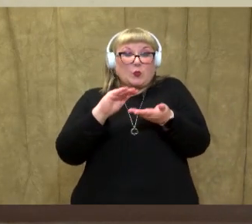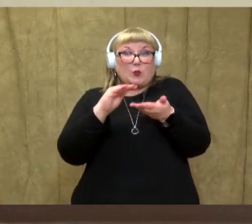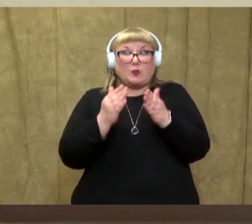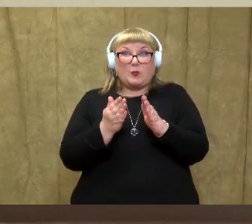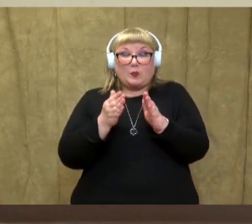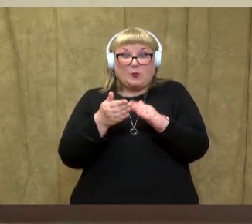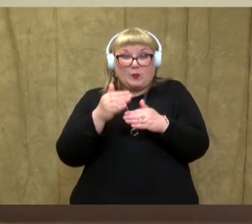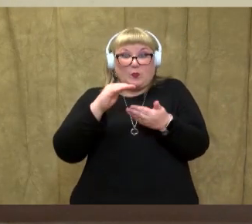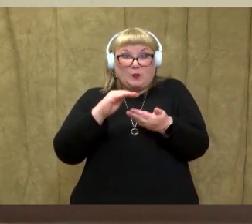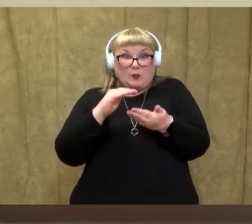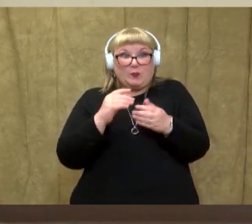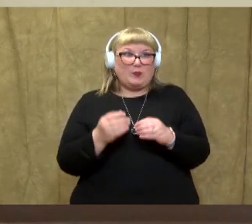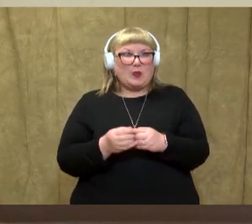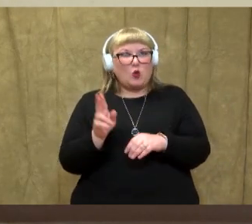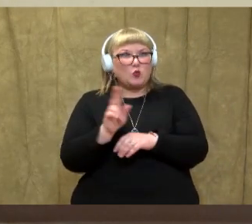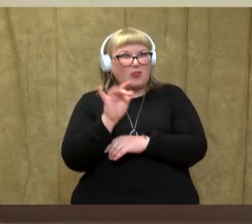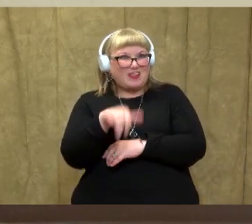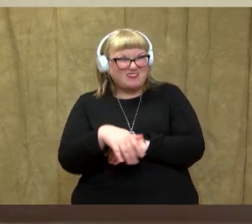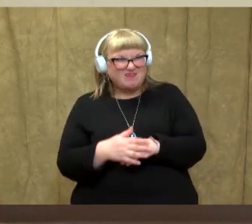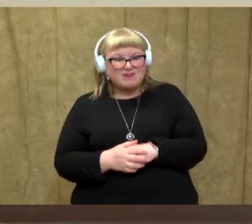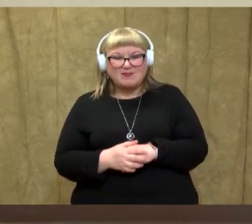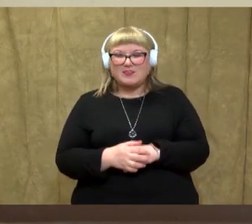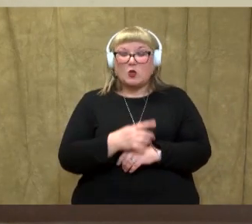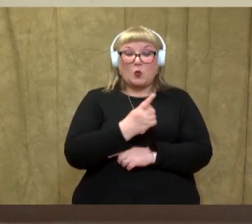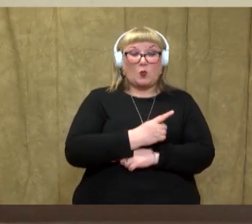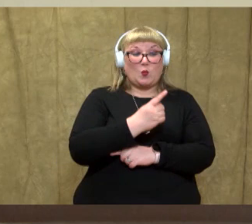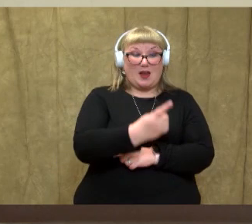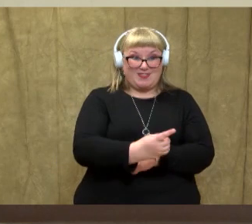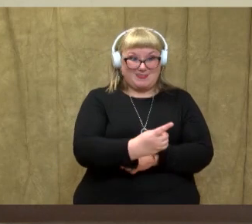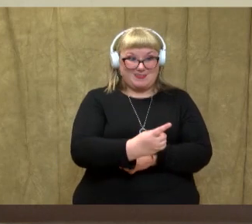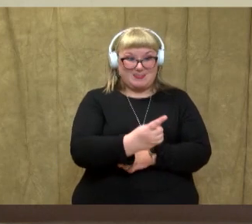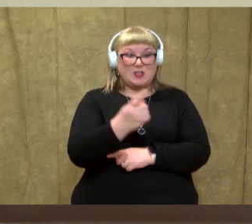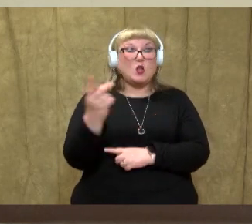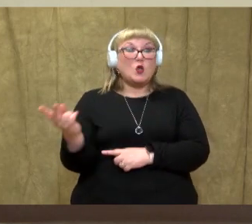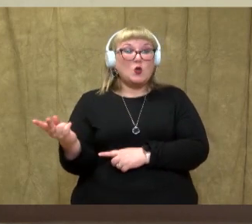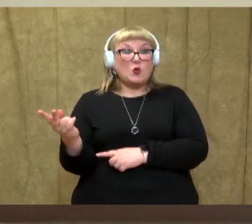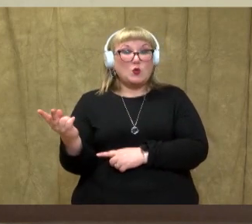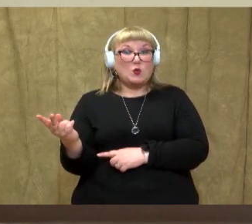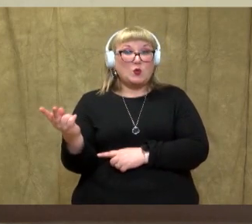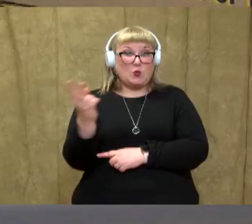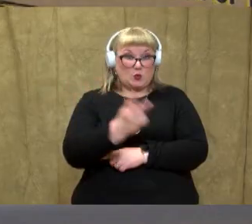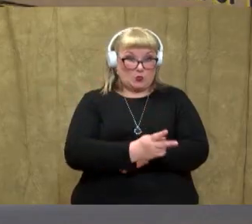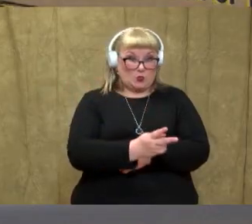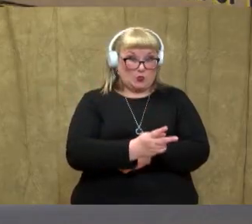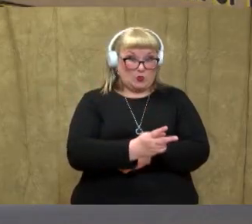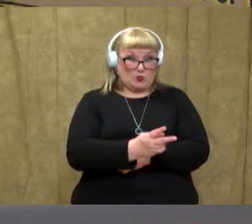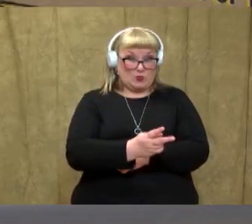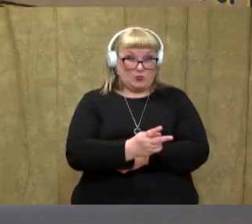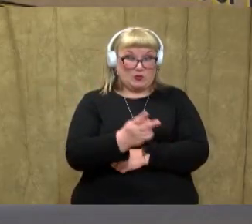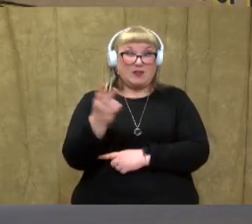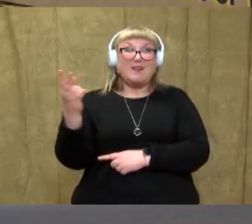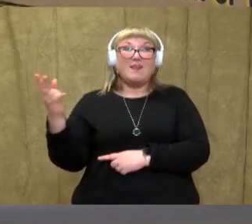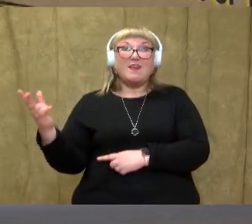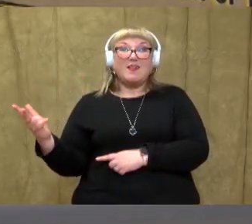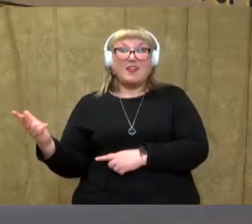how many pepperonis we have. 1, 2,